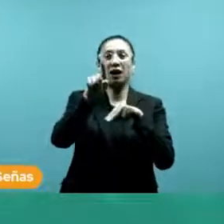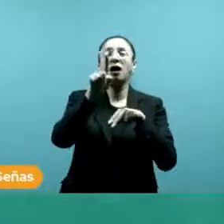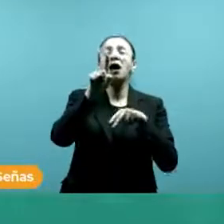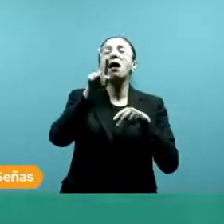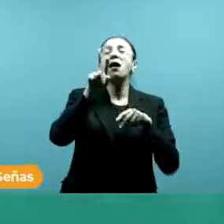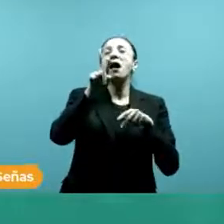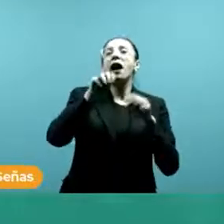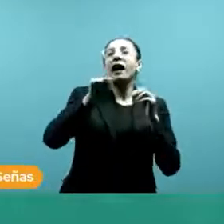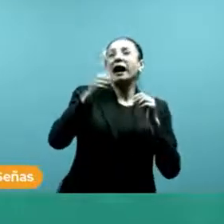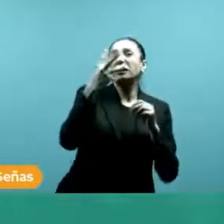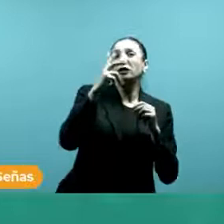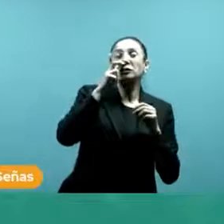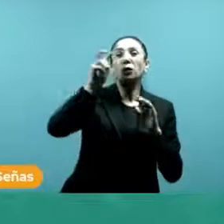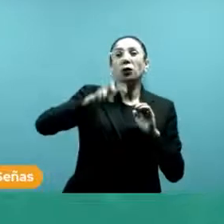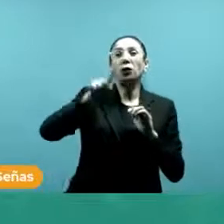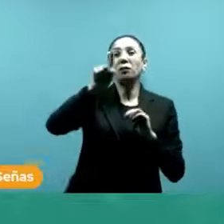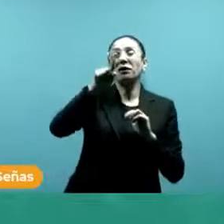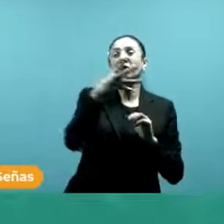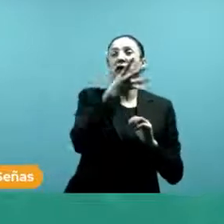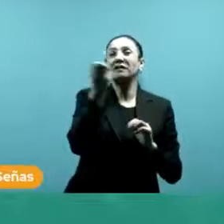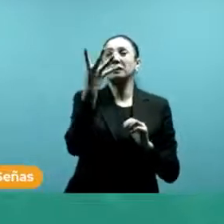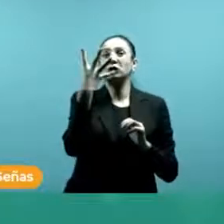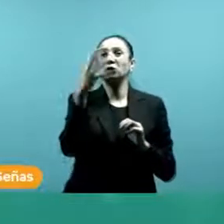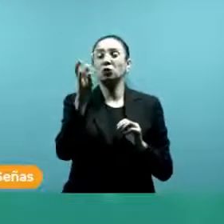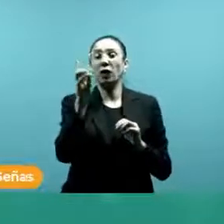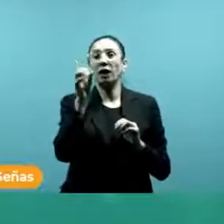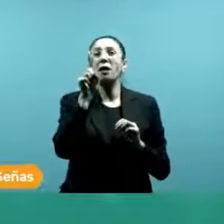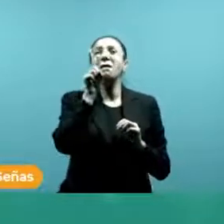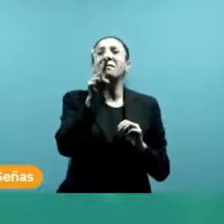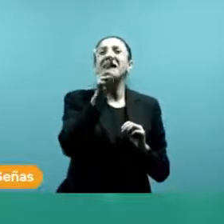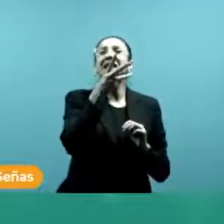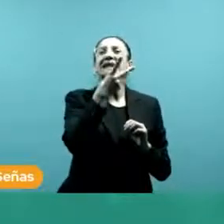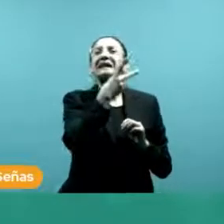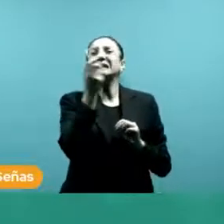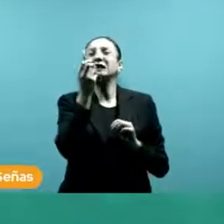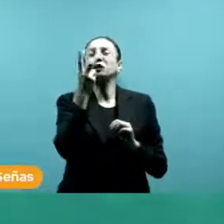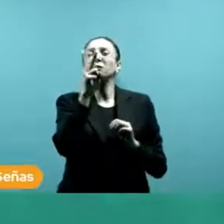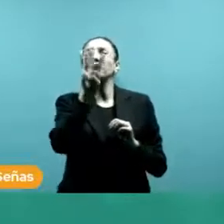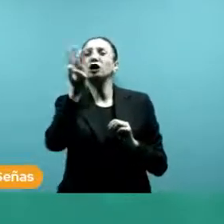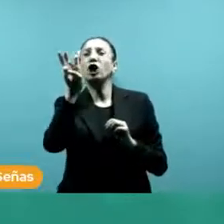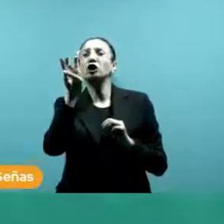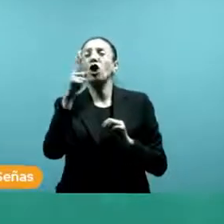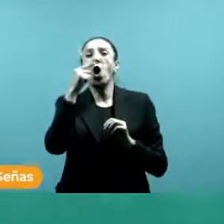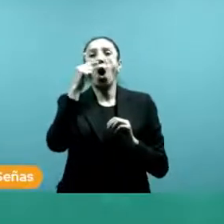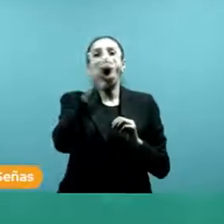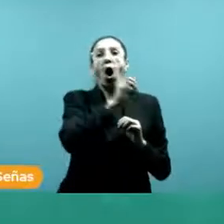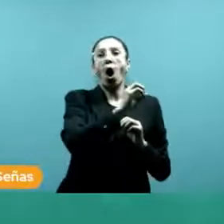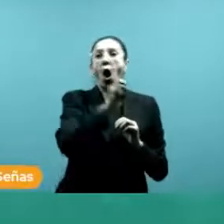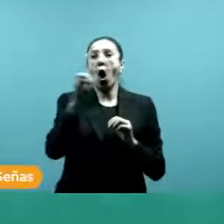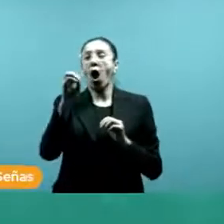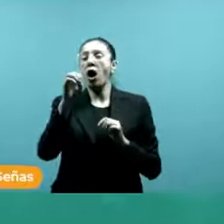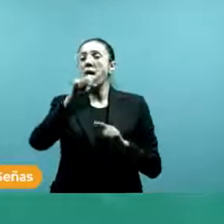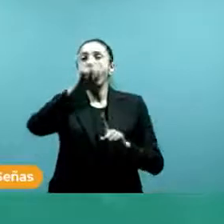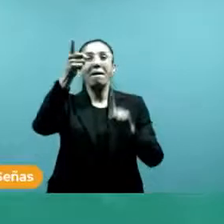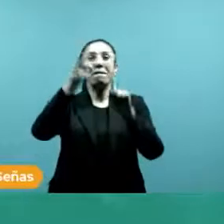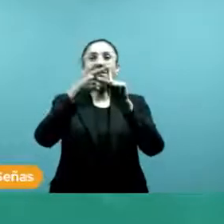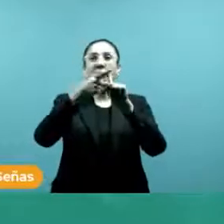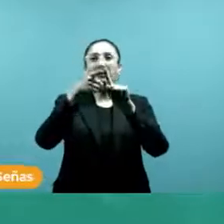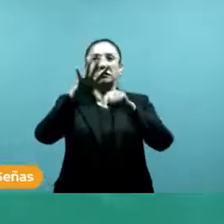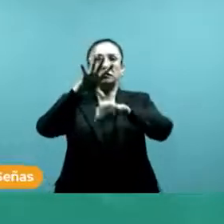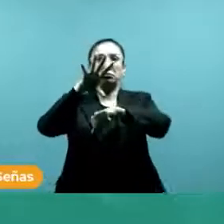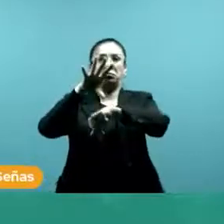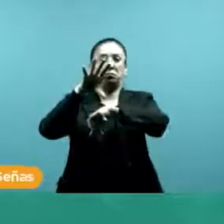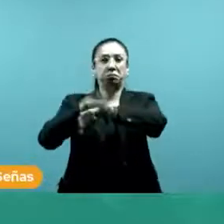728 men, and they became the first prisoners of the camp, which the Germans planned to be a tool